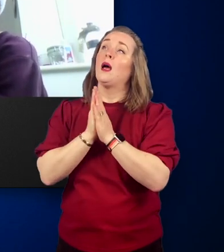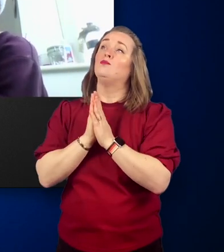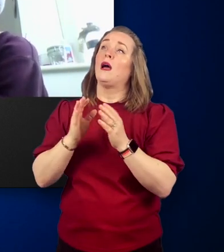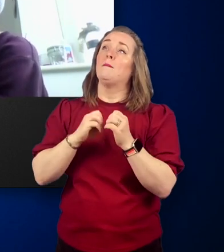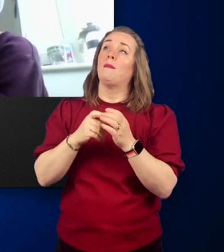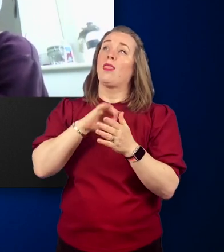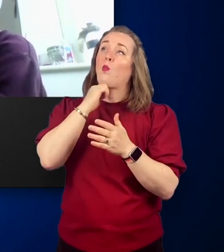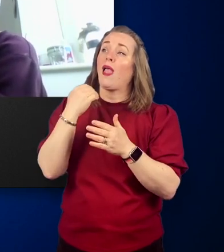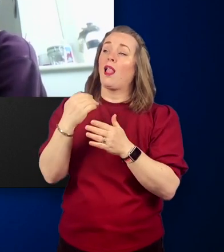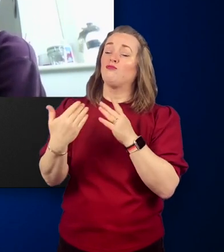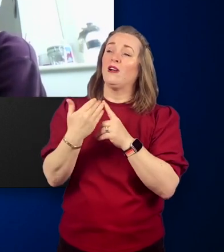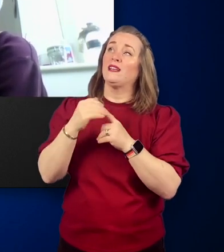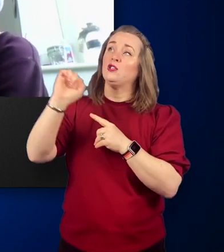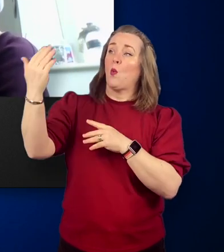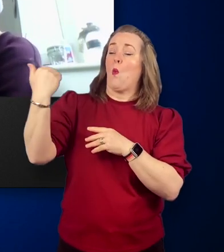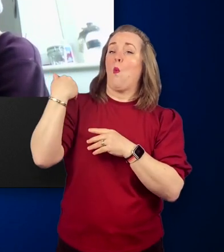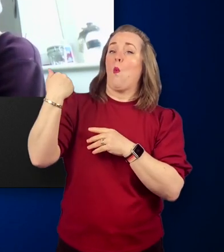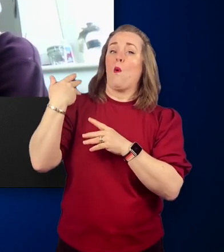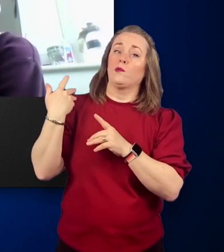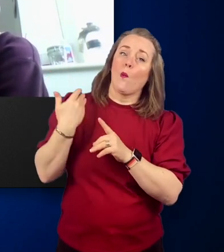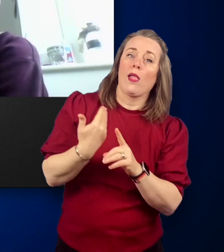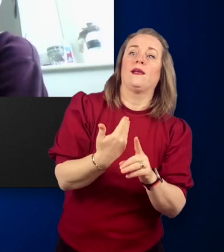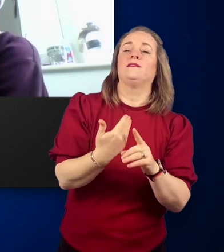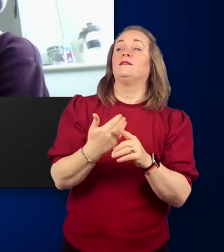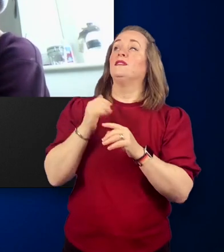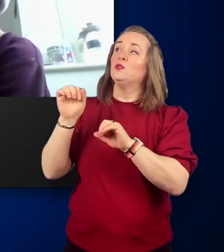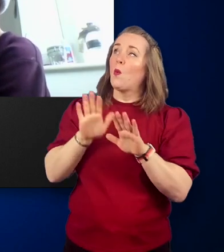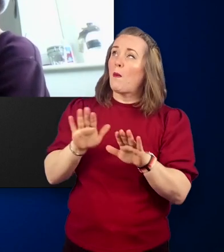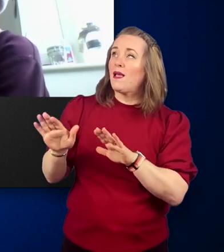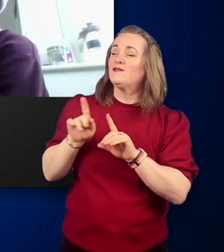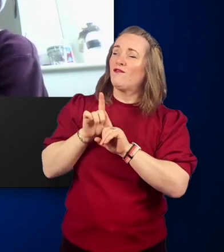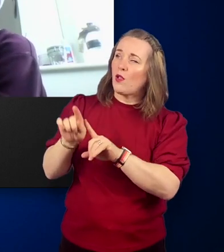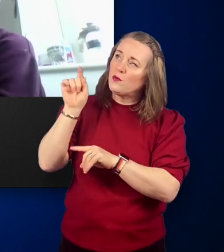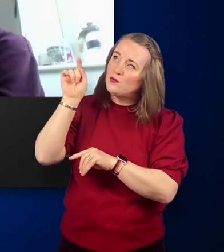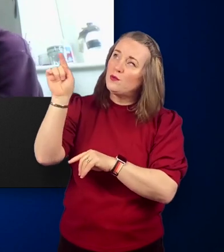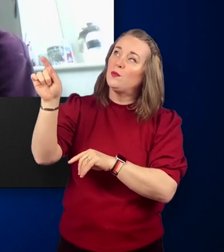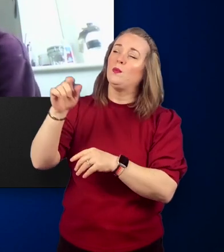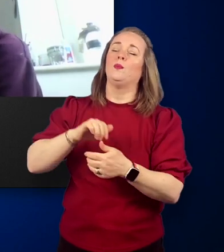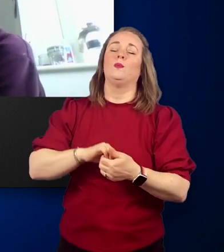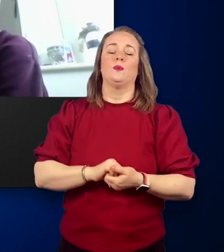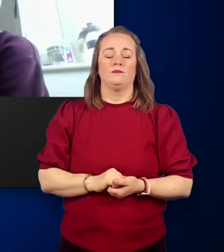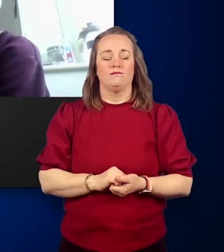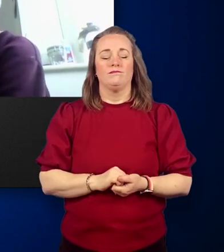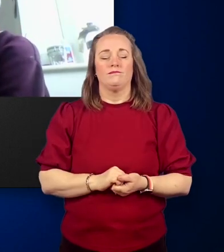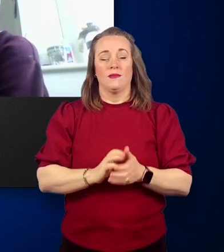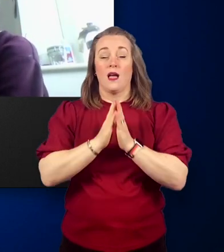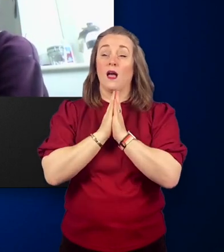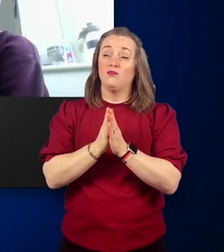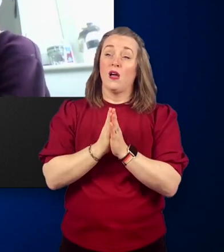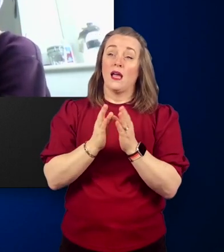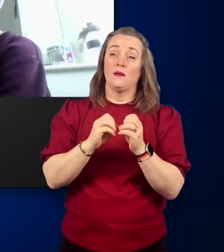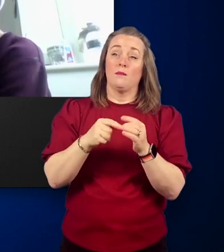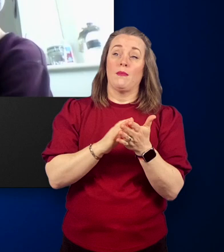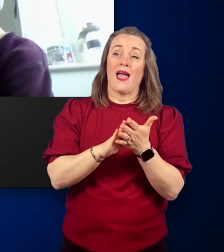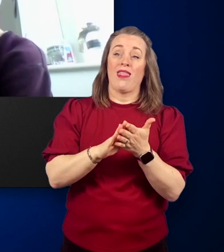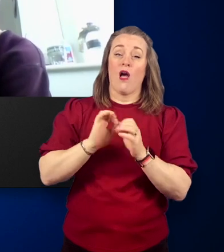your pace of life, Lord Jesus, in whatever she does. I pray for her work with